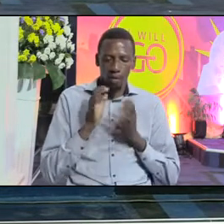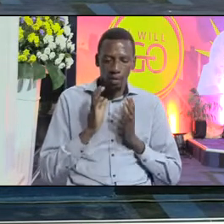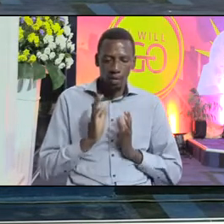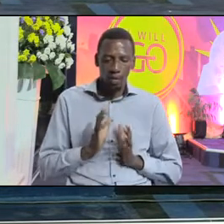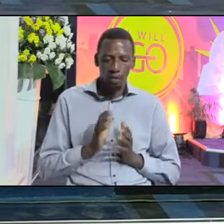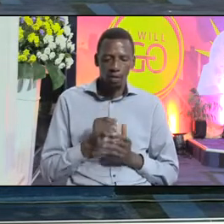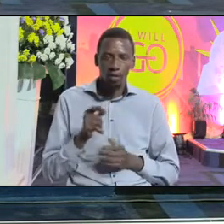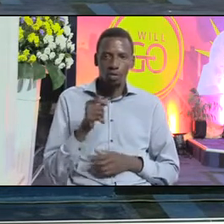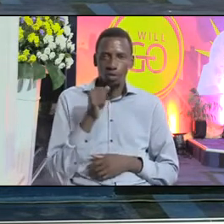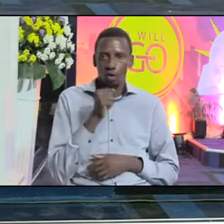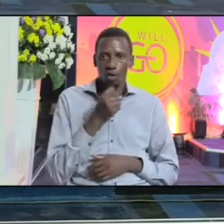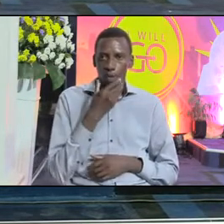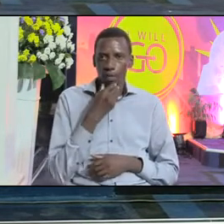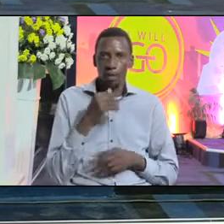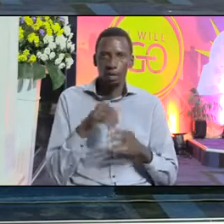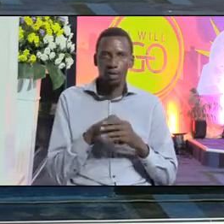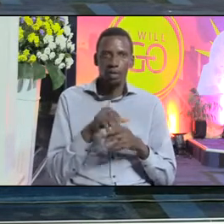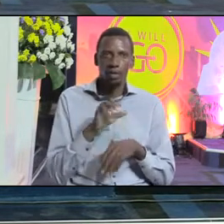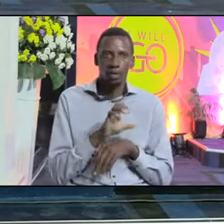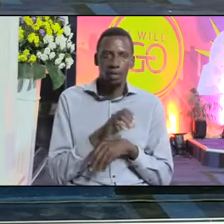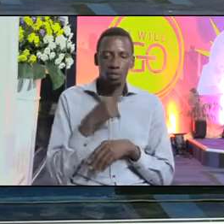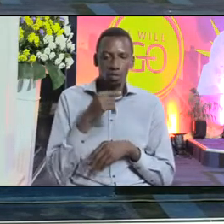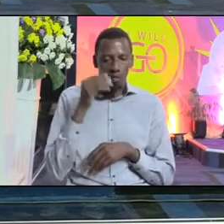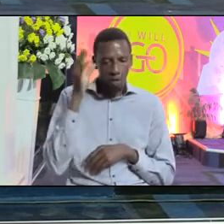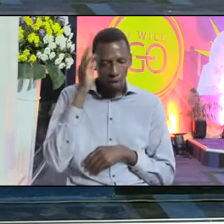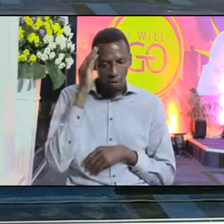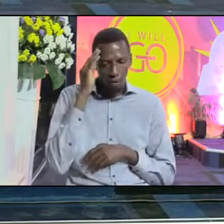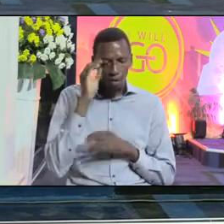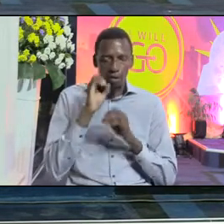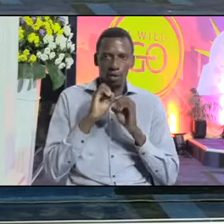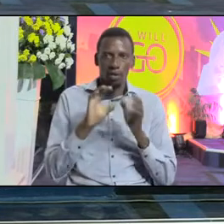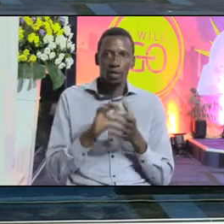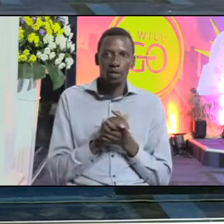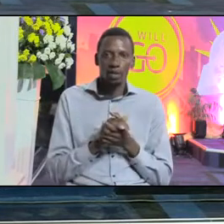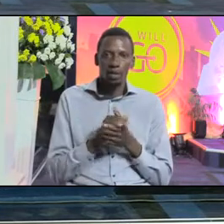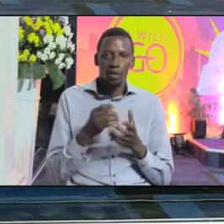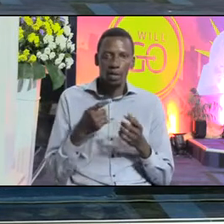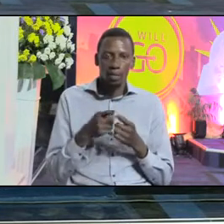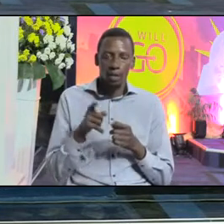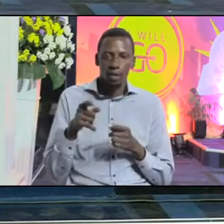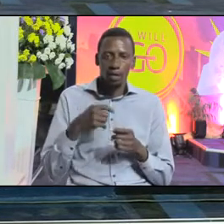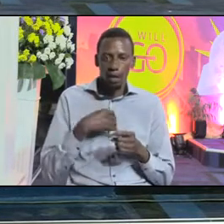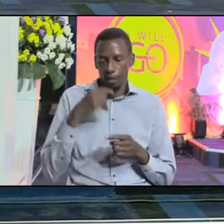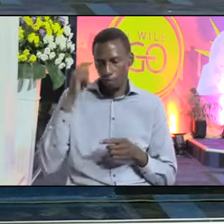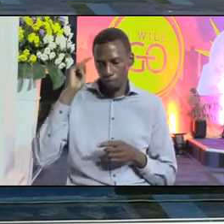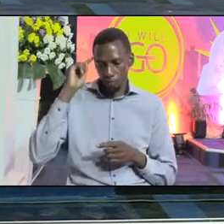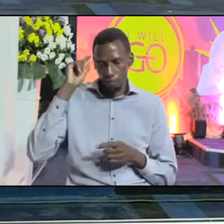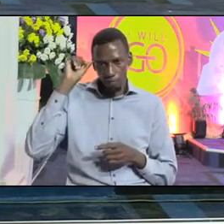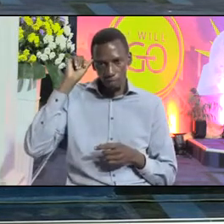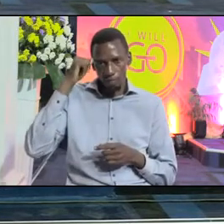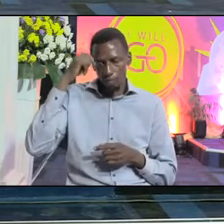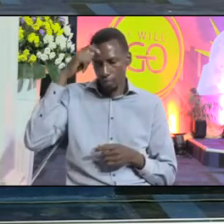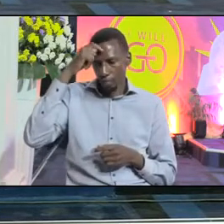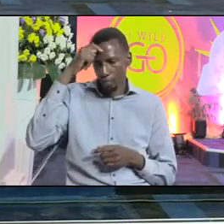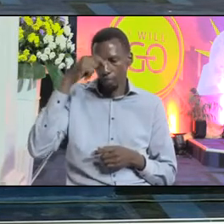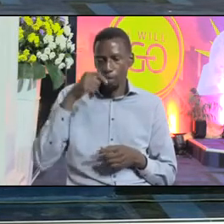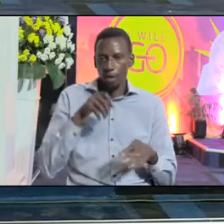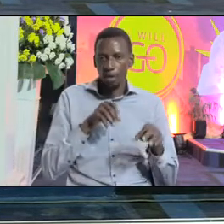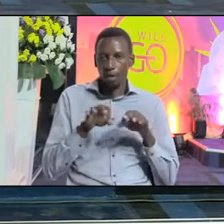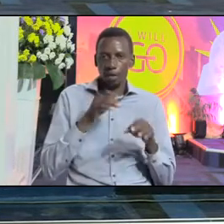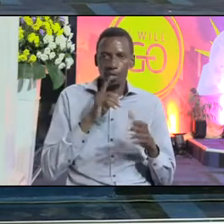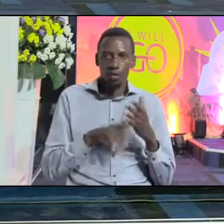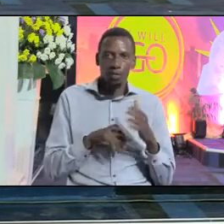person, this old man in the church who didn't have education, but he had intelligence. Here's how he defined a